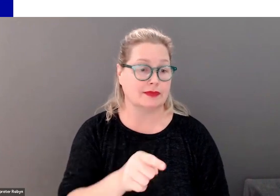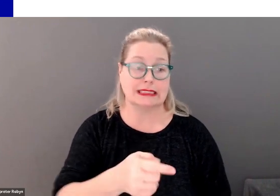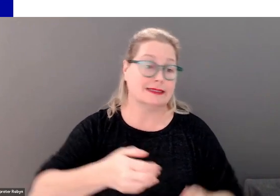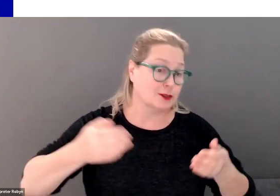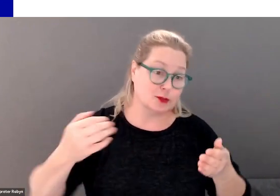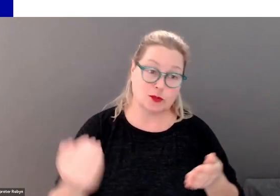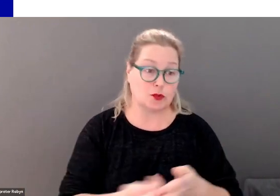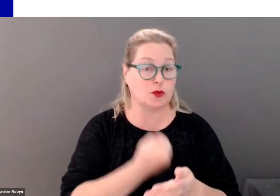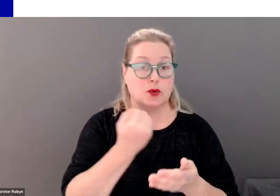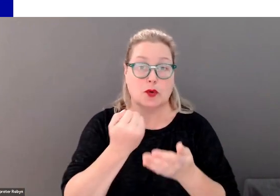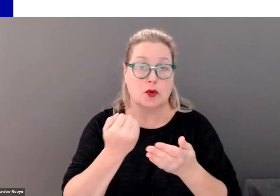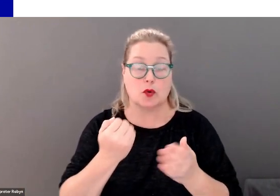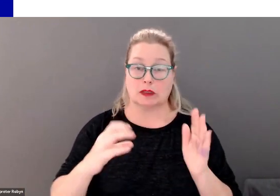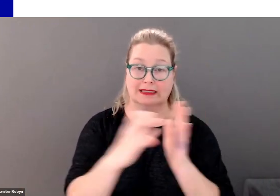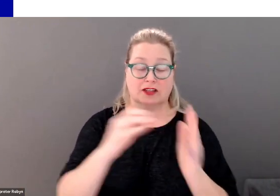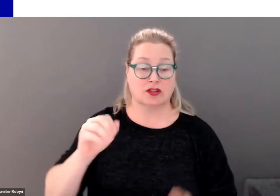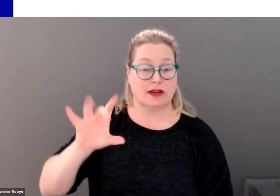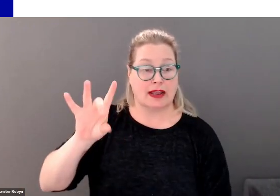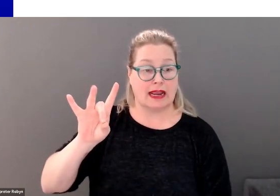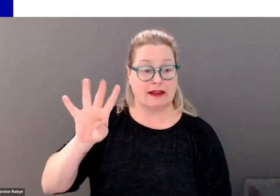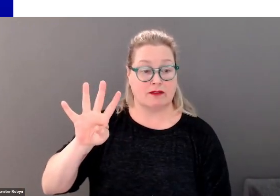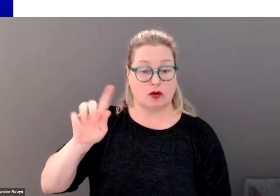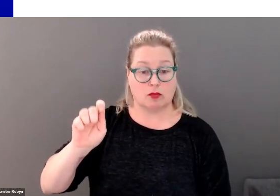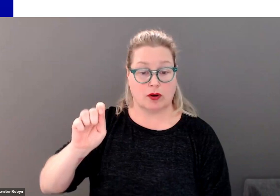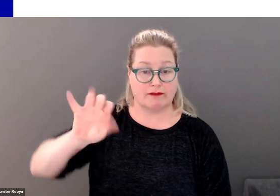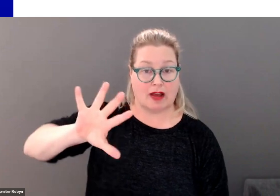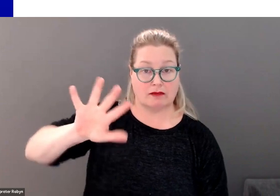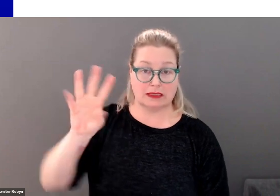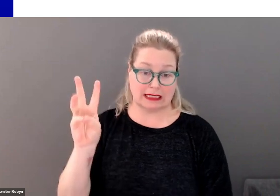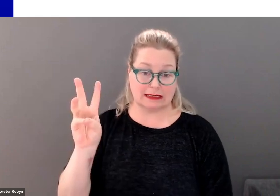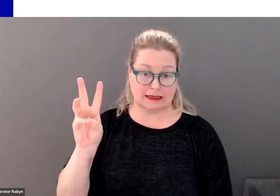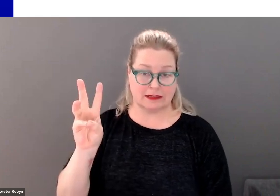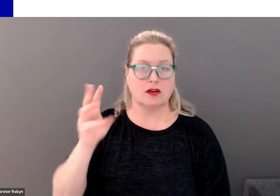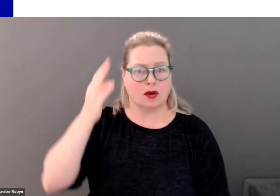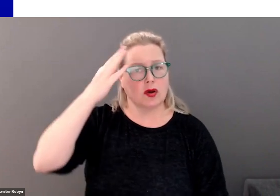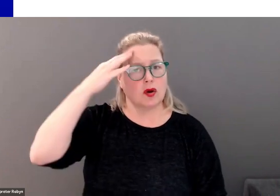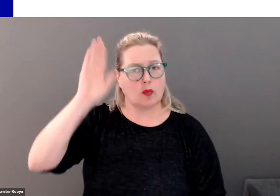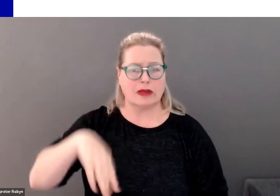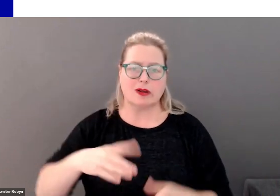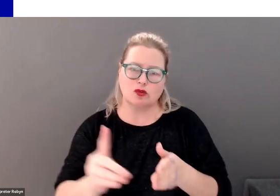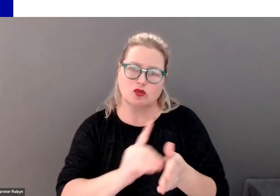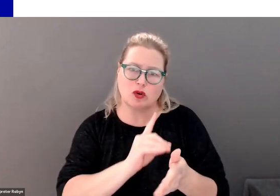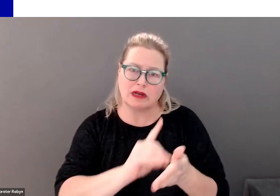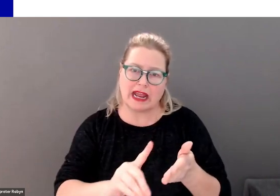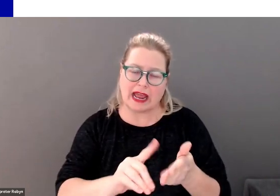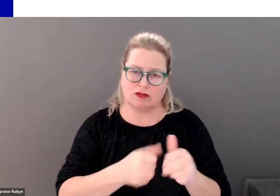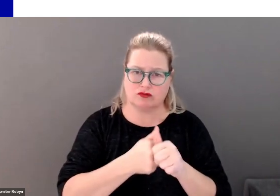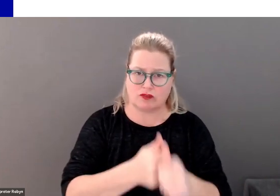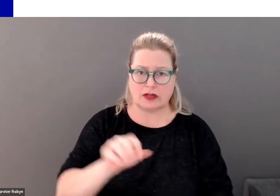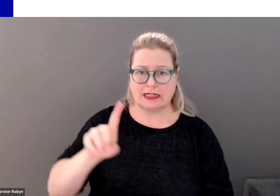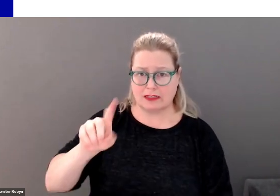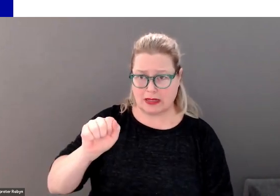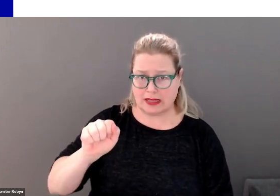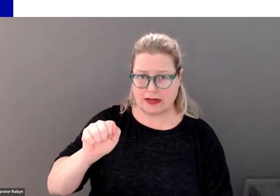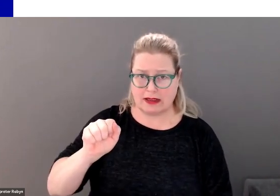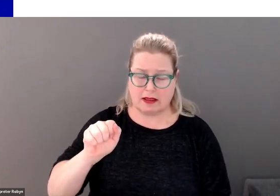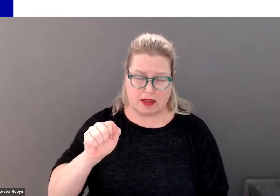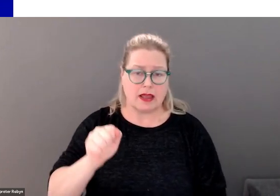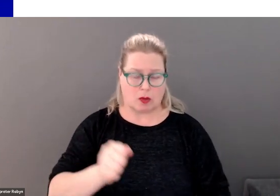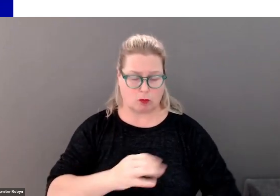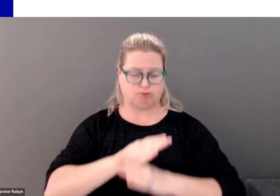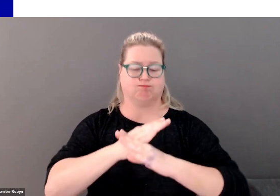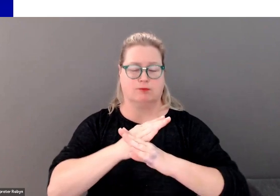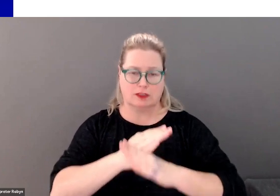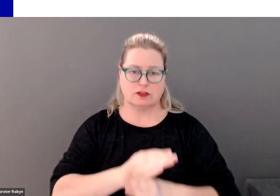section 84.56. We know that discrimination on the basis of disability in accessing medical care leads